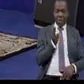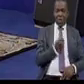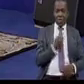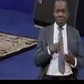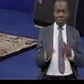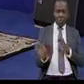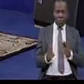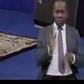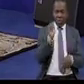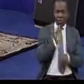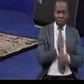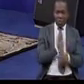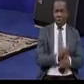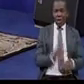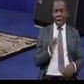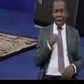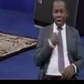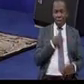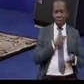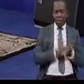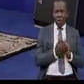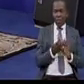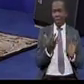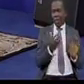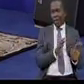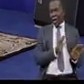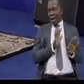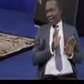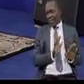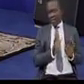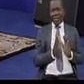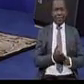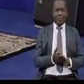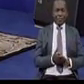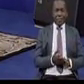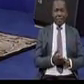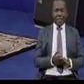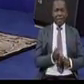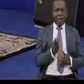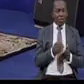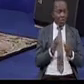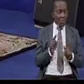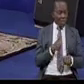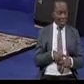Our problem is we see dangerous people here on